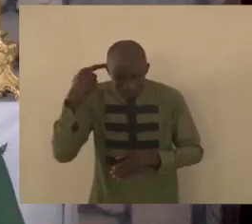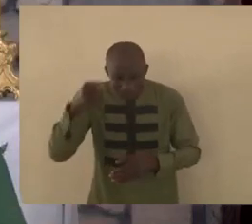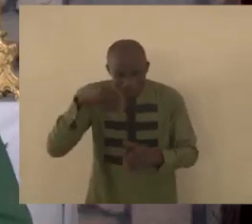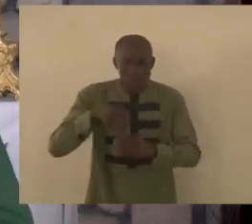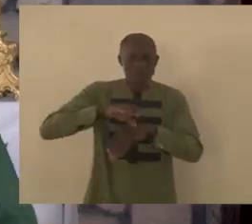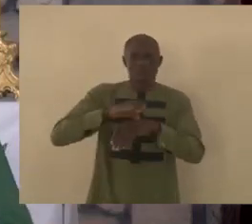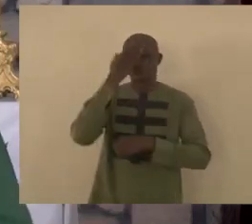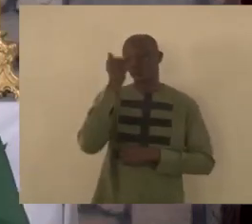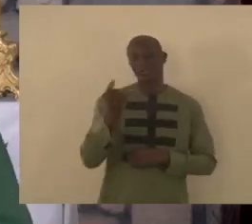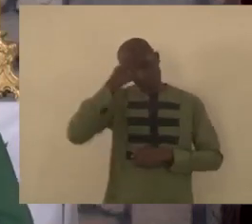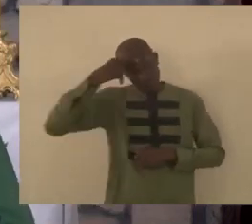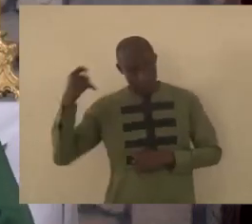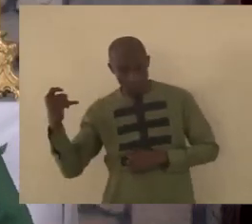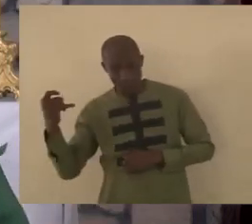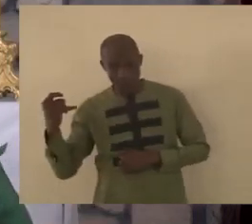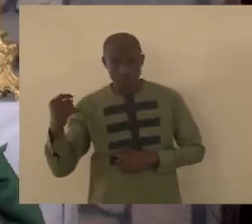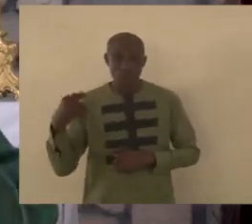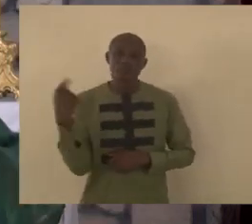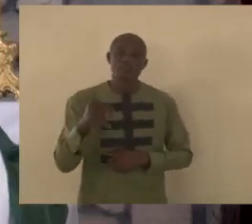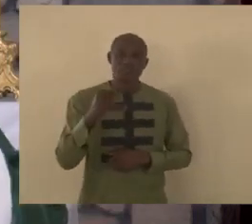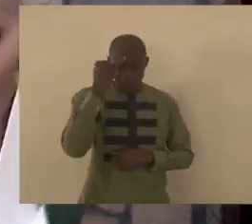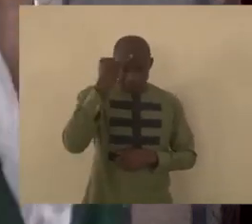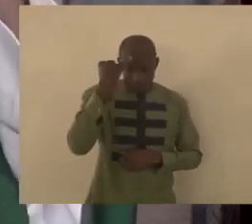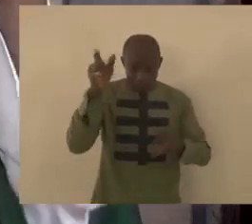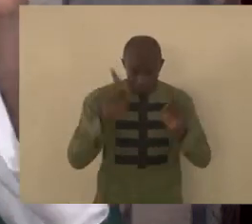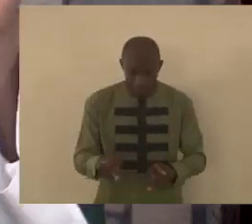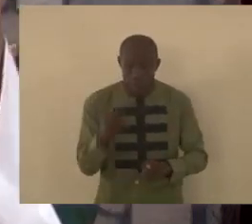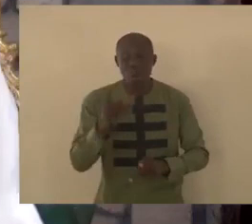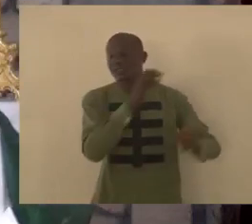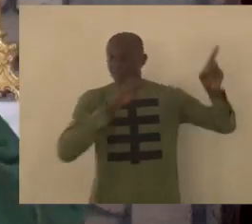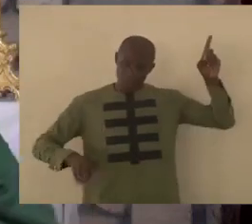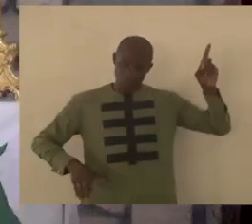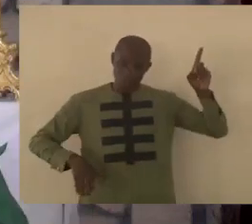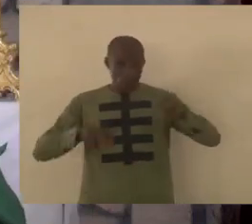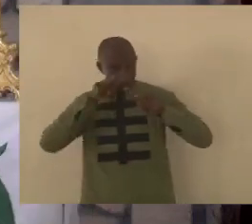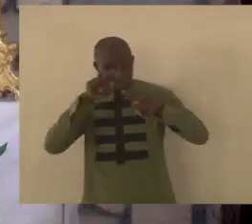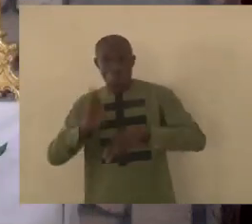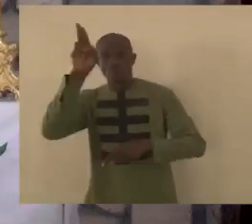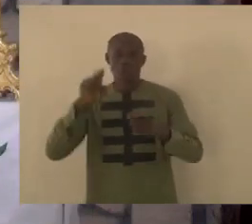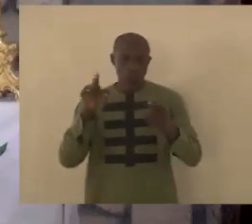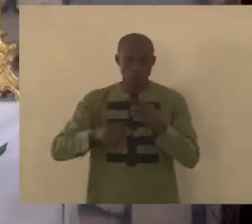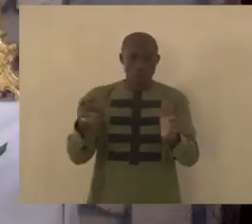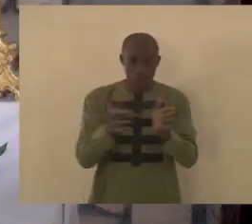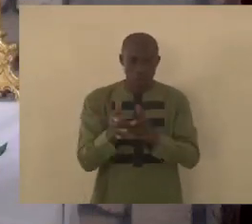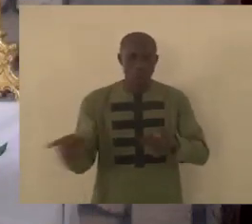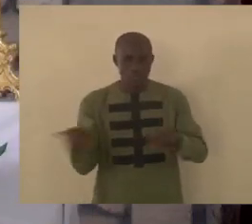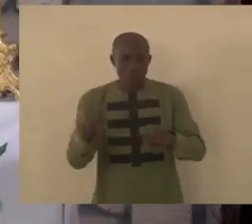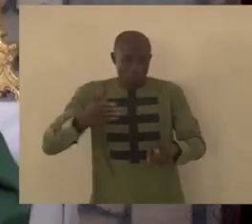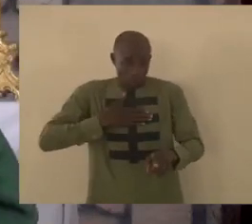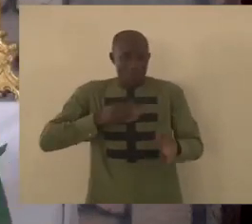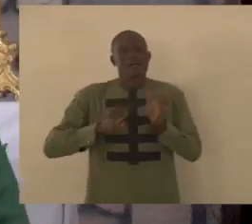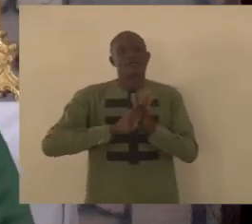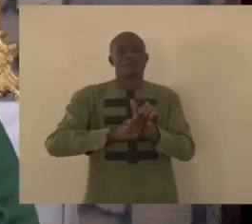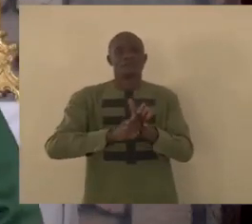enough? Why? Because the ideal person is who? I am looking up to Jesus as